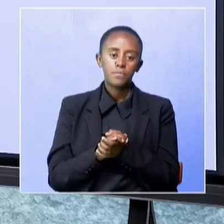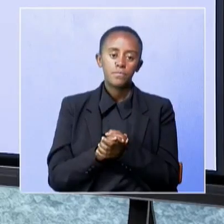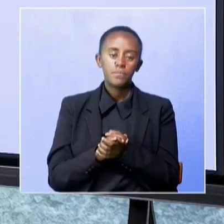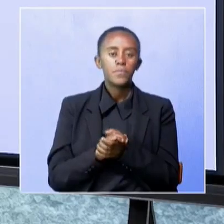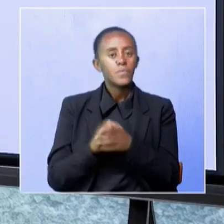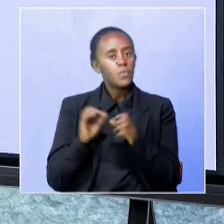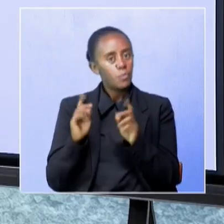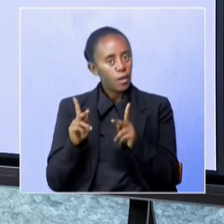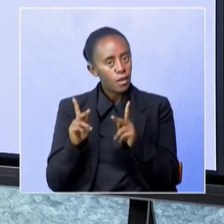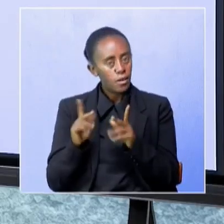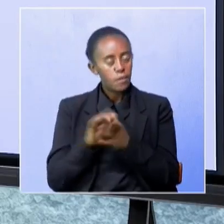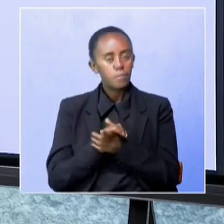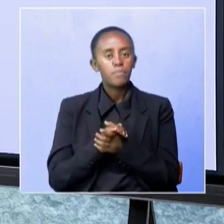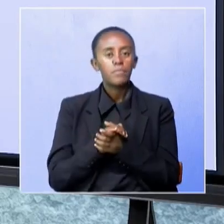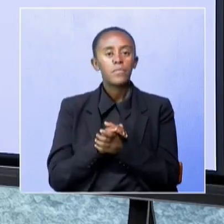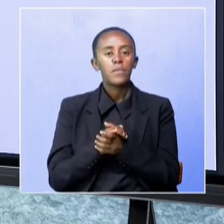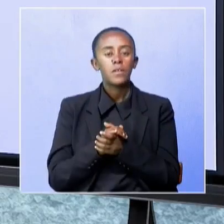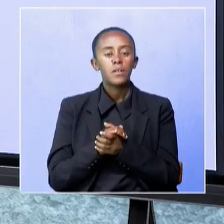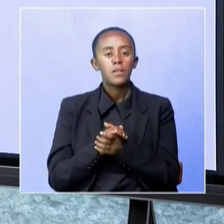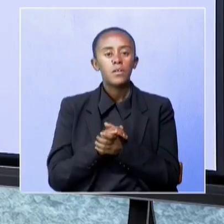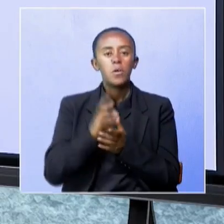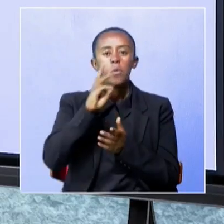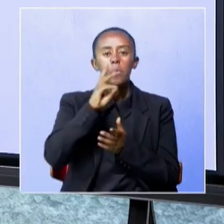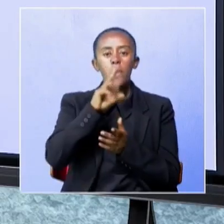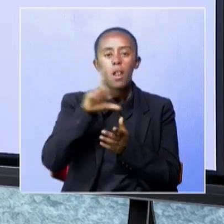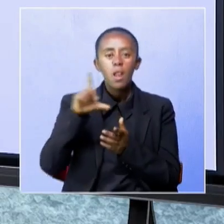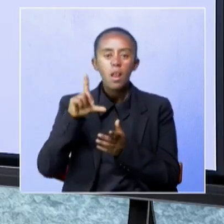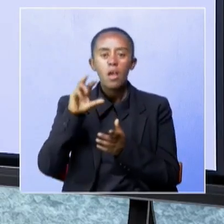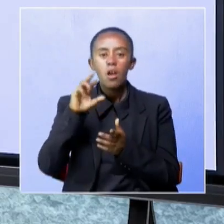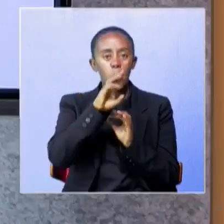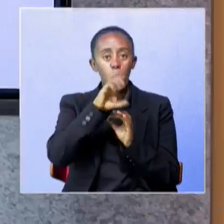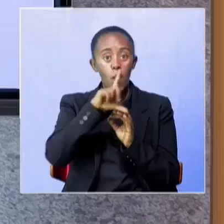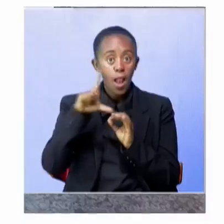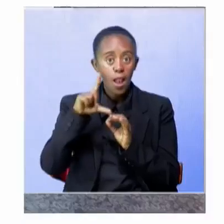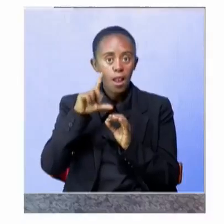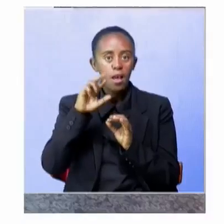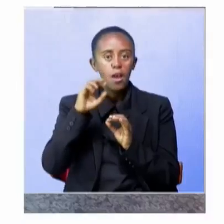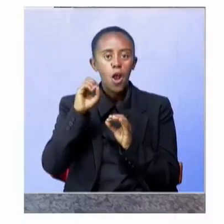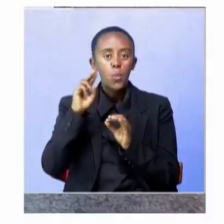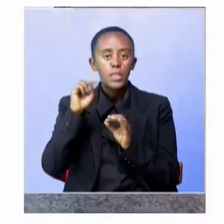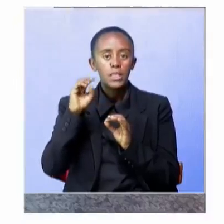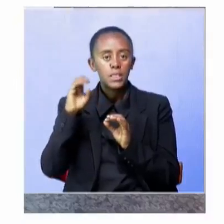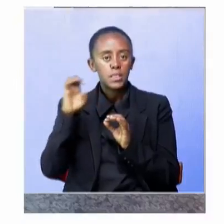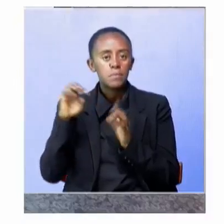Okay. Well-rounded. What does well-rounded mean? Fully